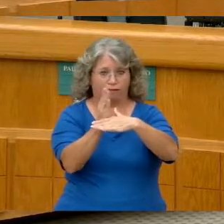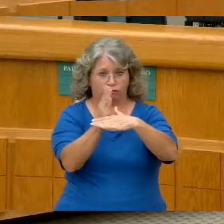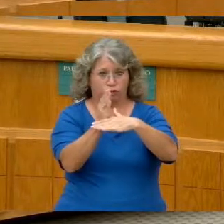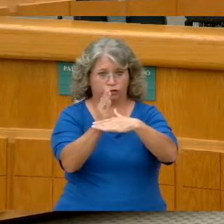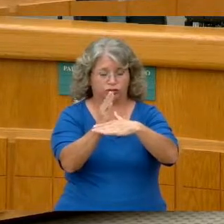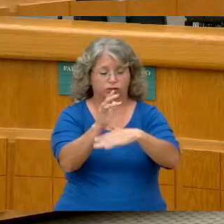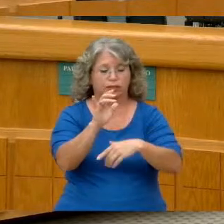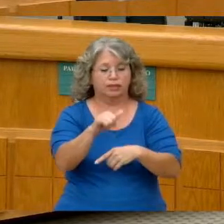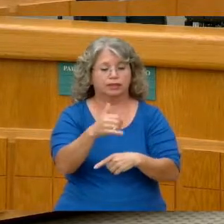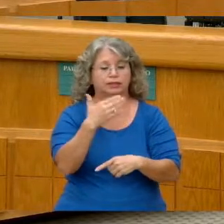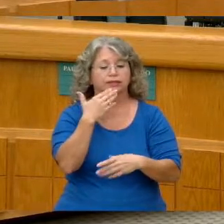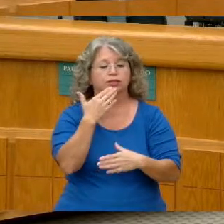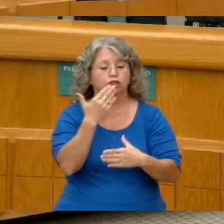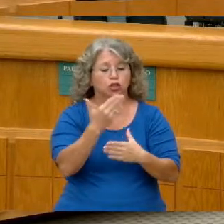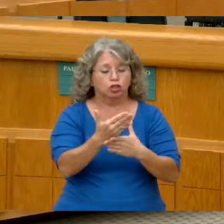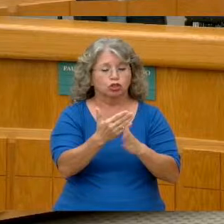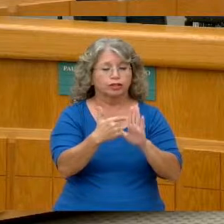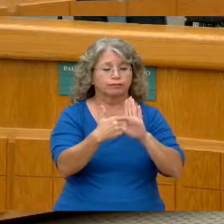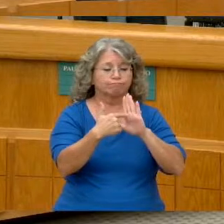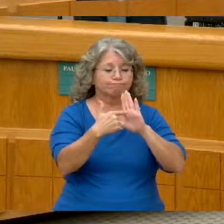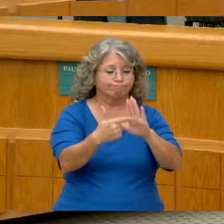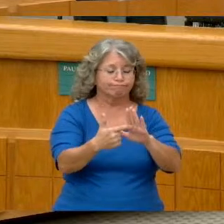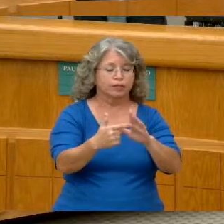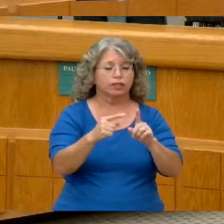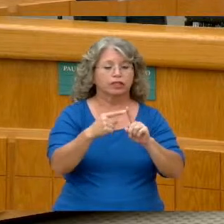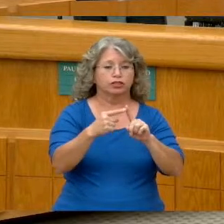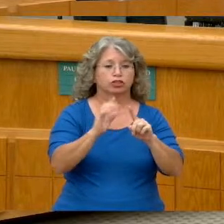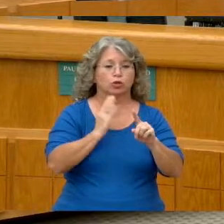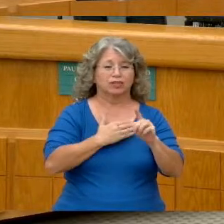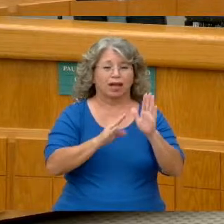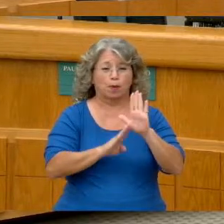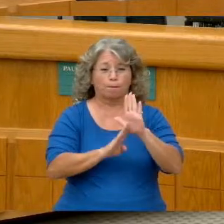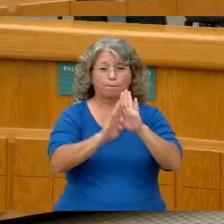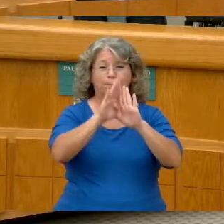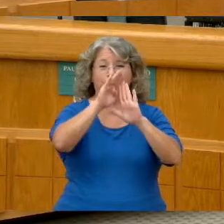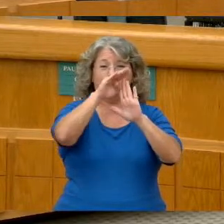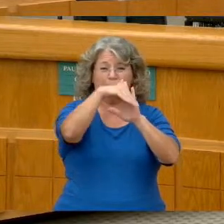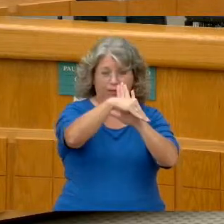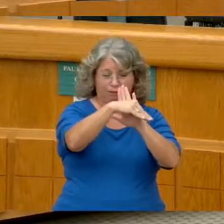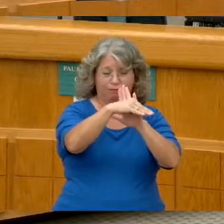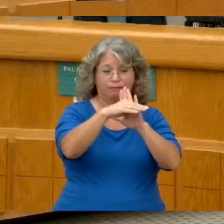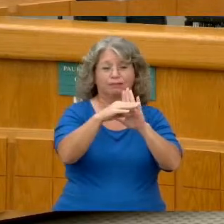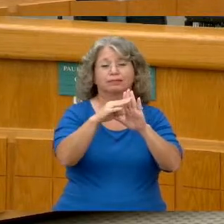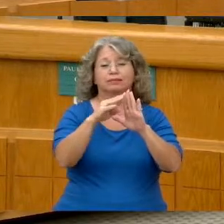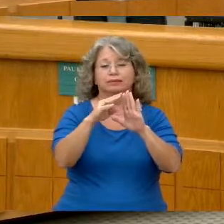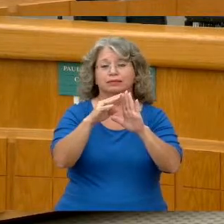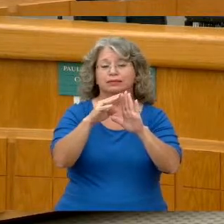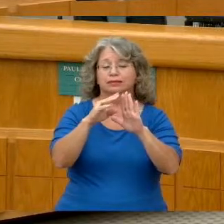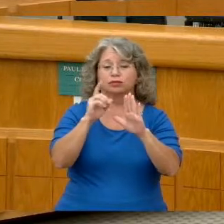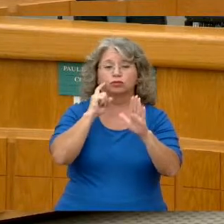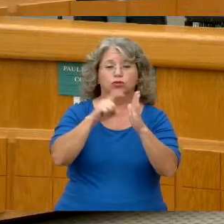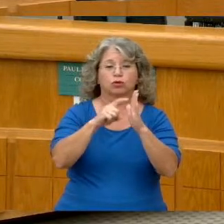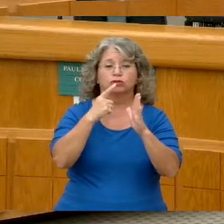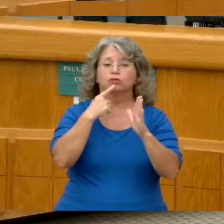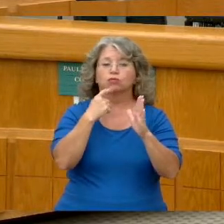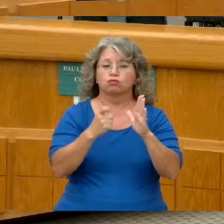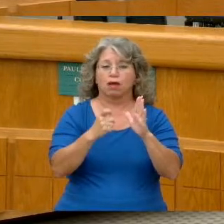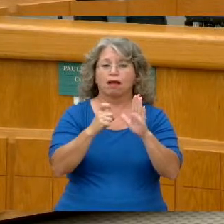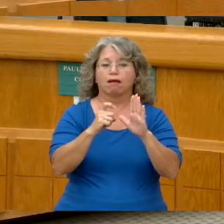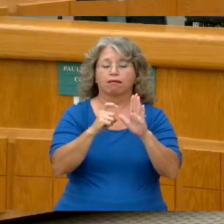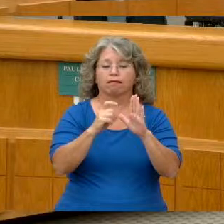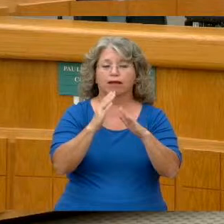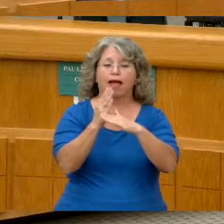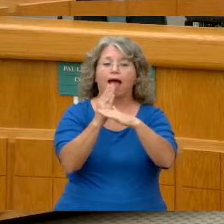really good depiction of the peak and how it's coming down. You can see the red depicting how that's coming